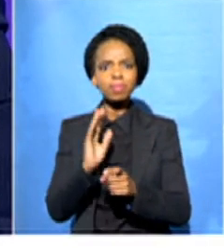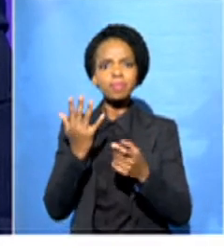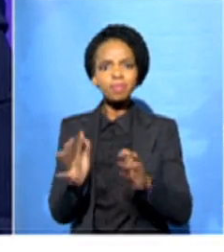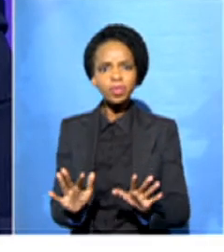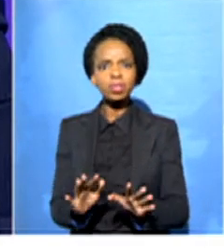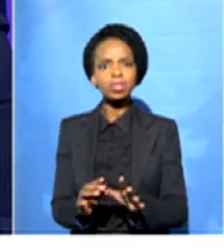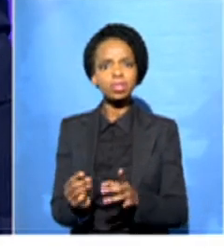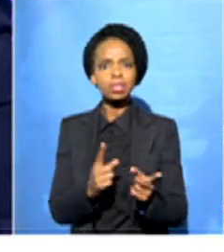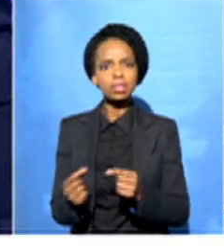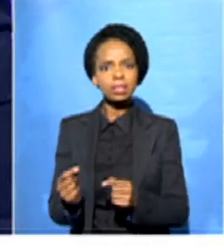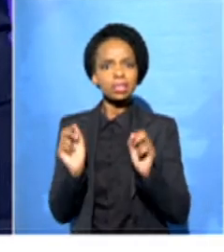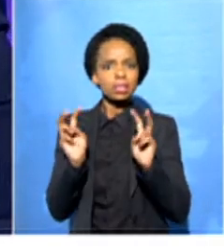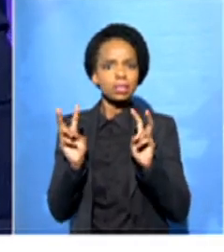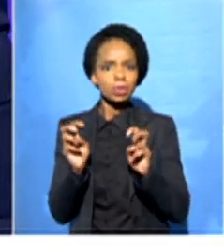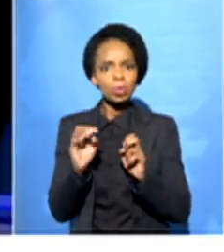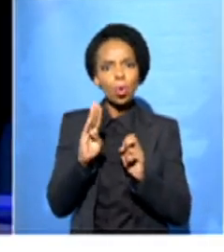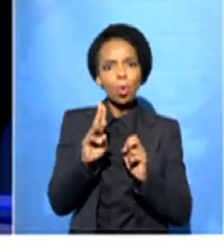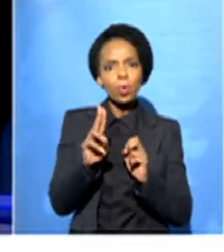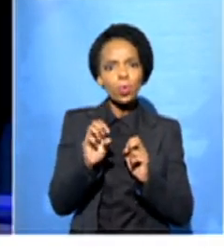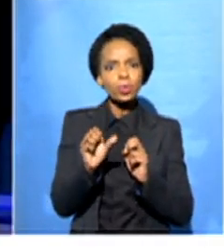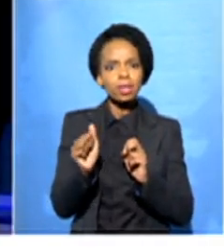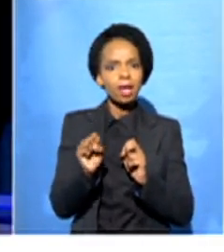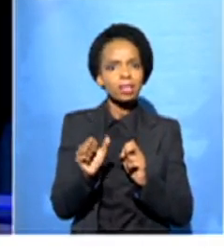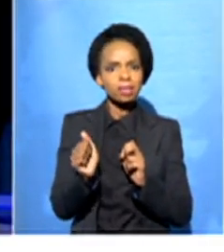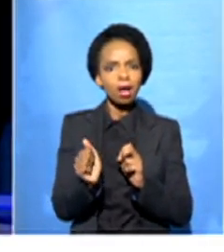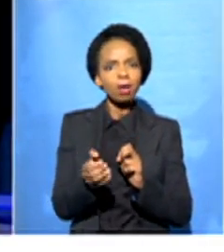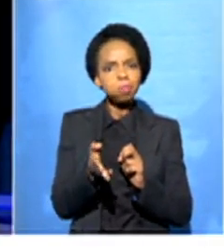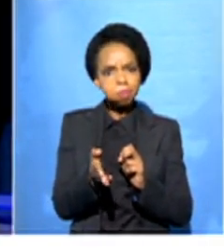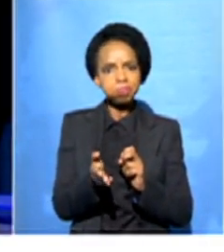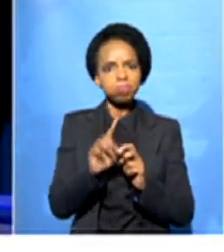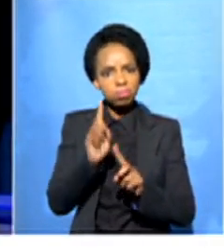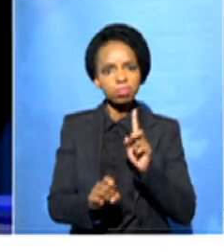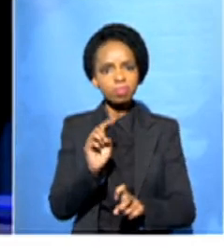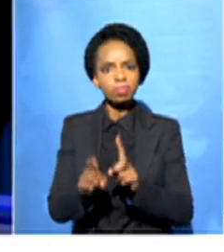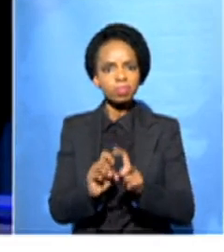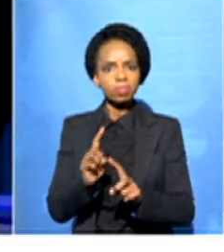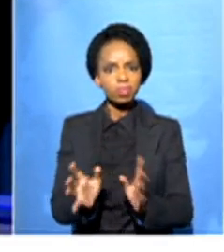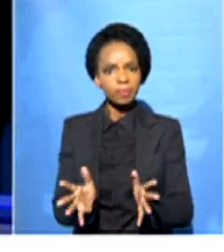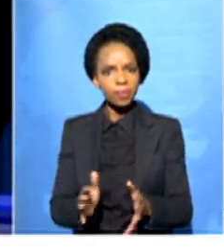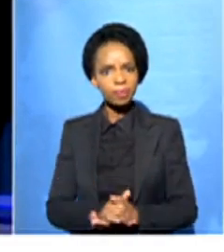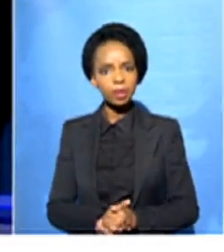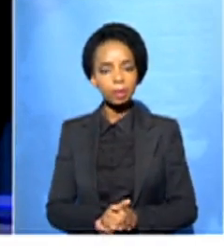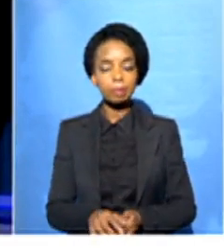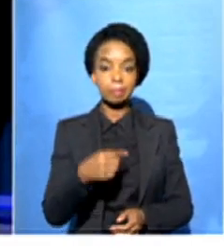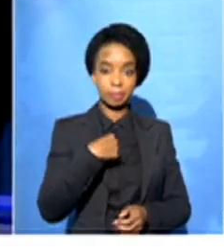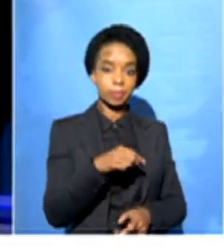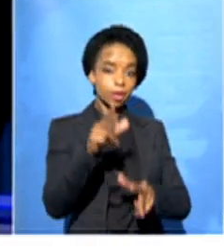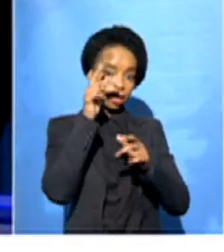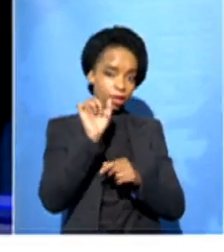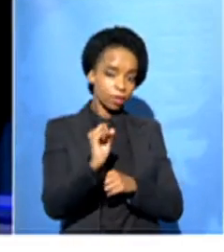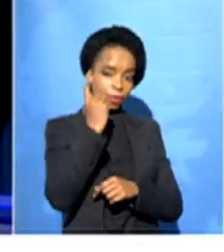to the relations about Bosasa at the Zondo Commission. So I hear behind your question there's something that